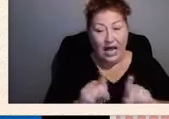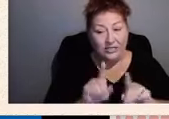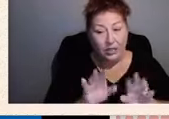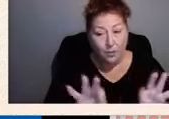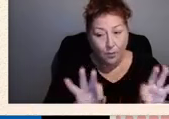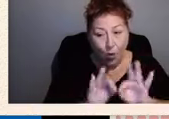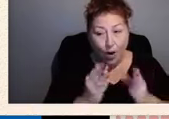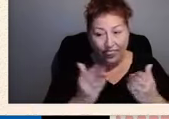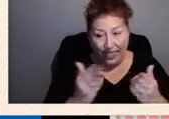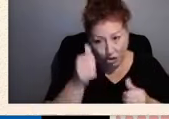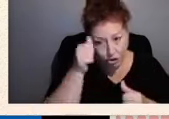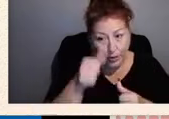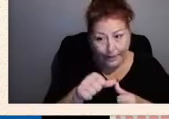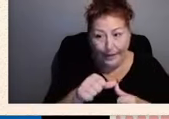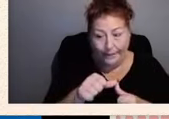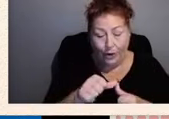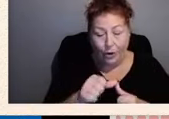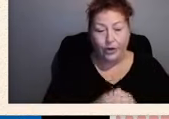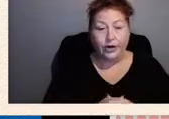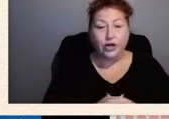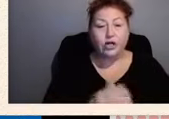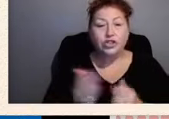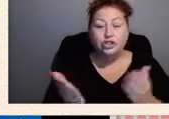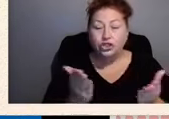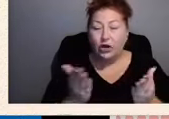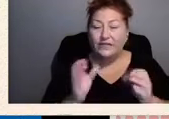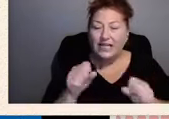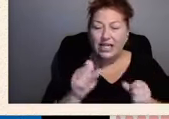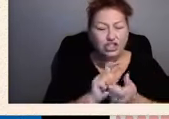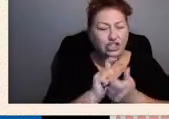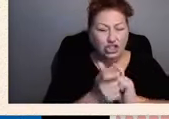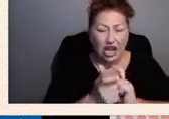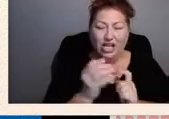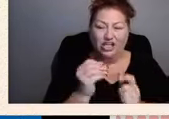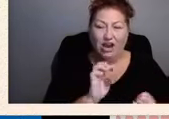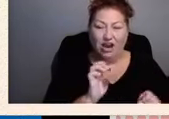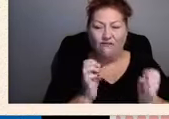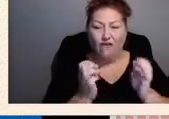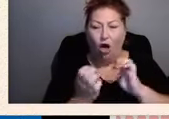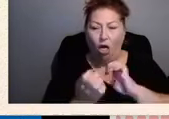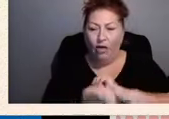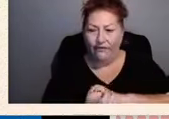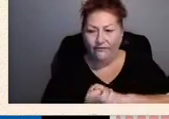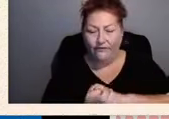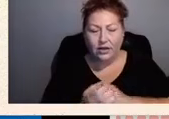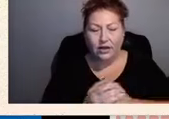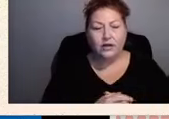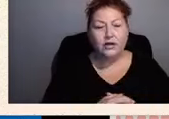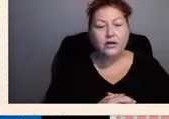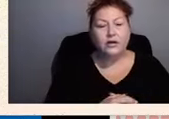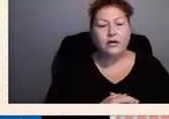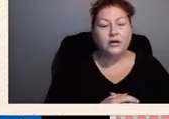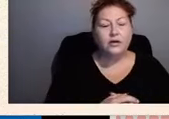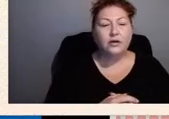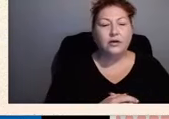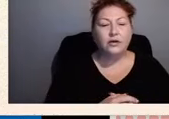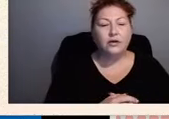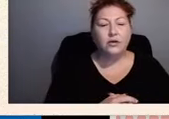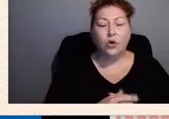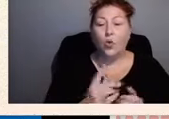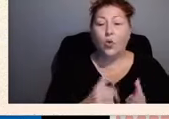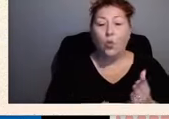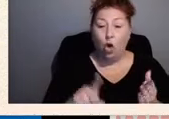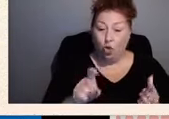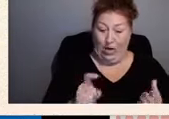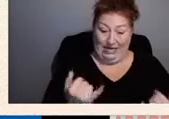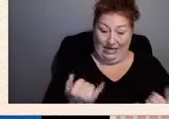remember. Services can change and evolve, so what you need today may not be what